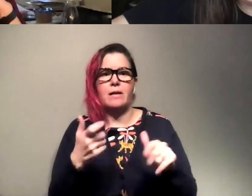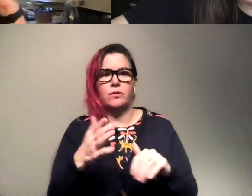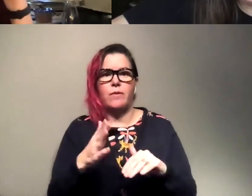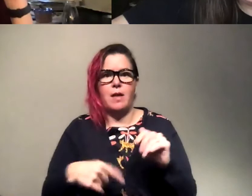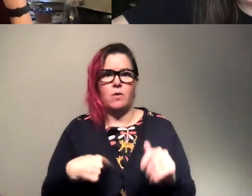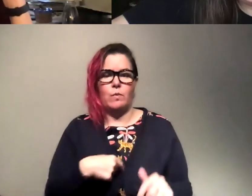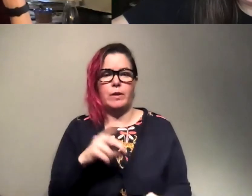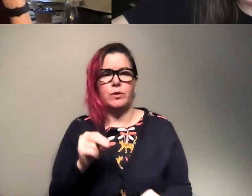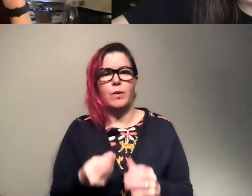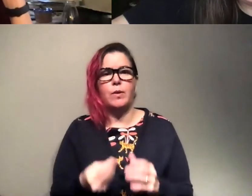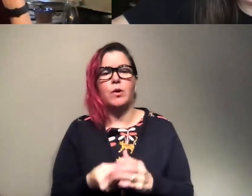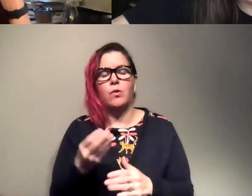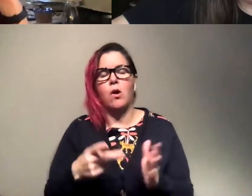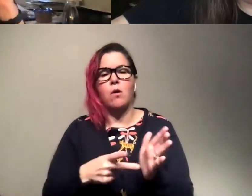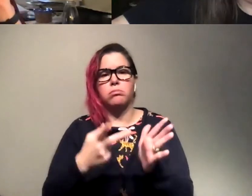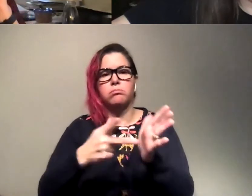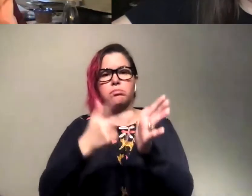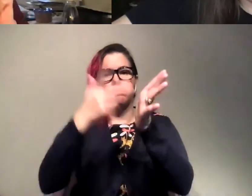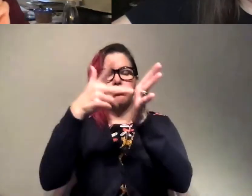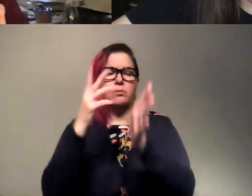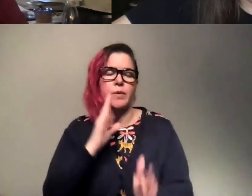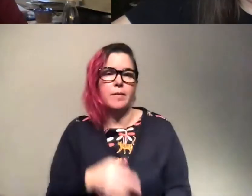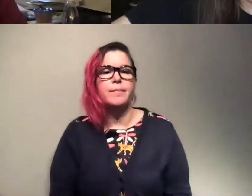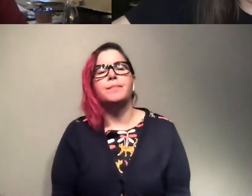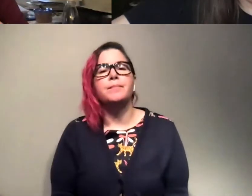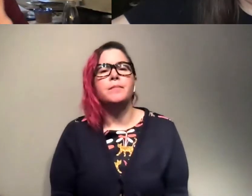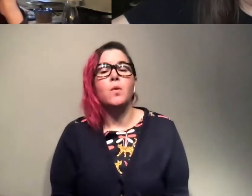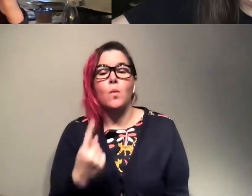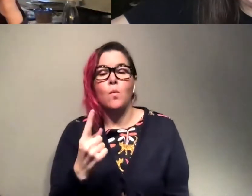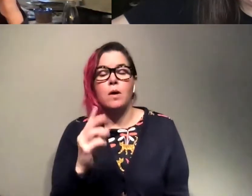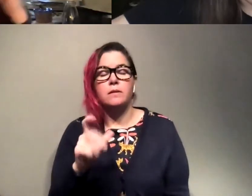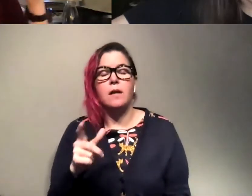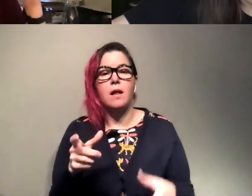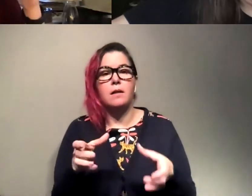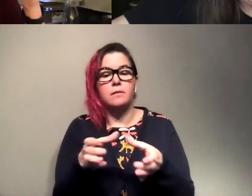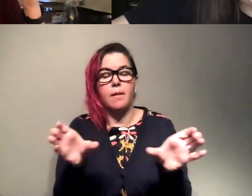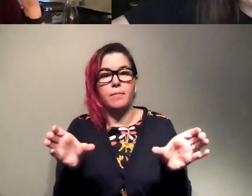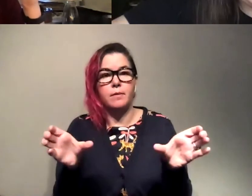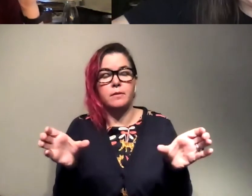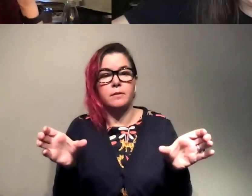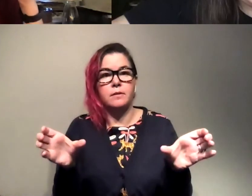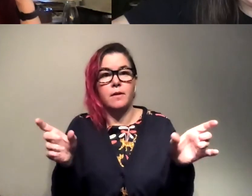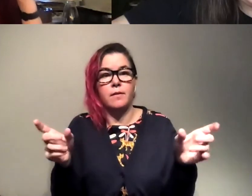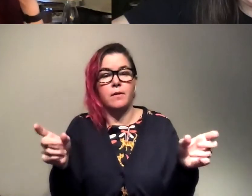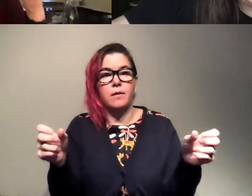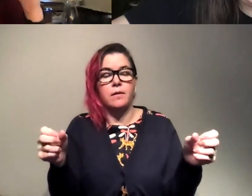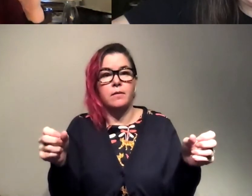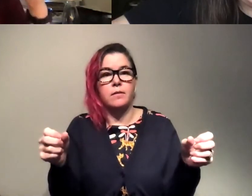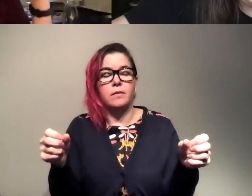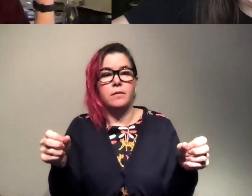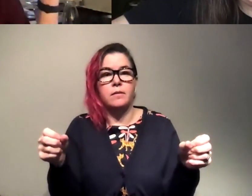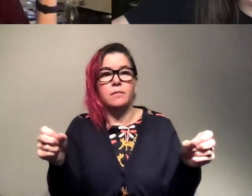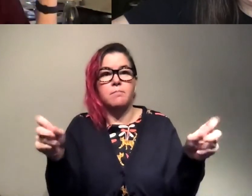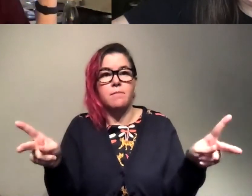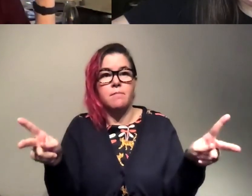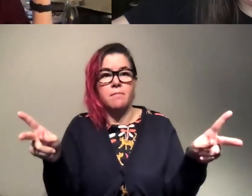what we call exponentially. So one cell doubles and splits into two, and then those two split and